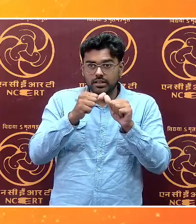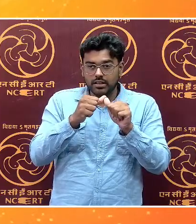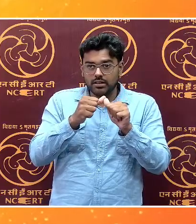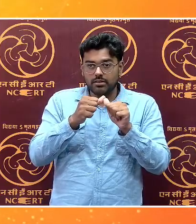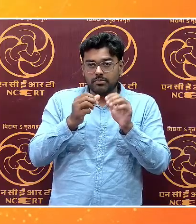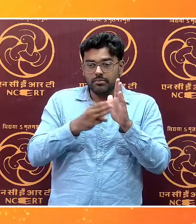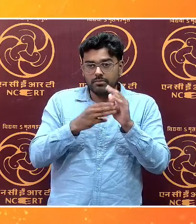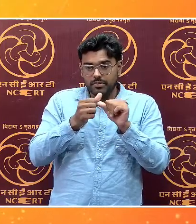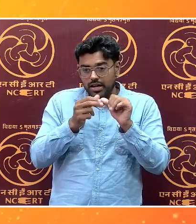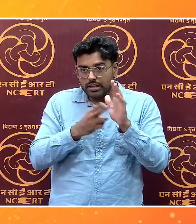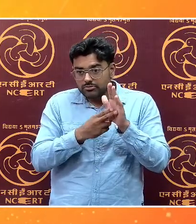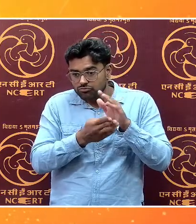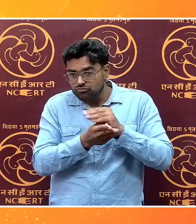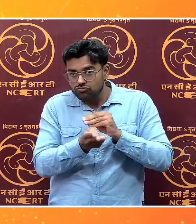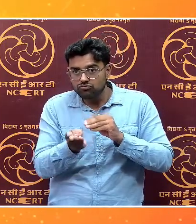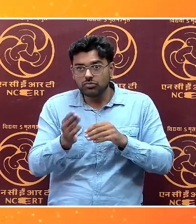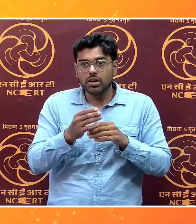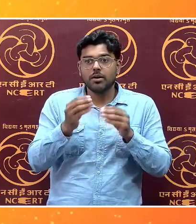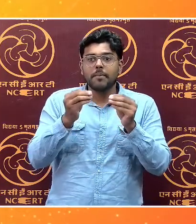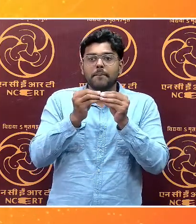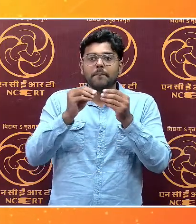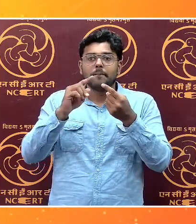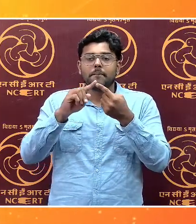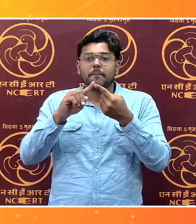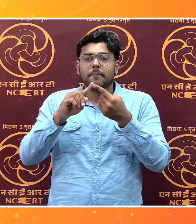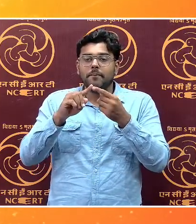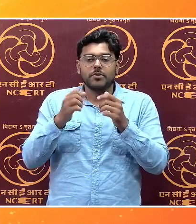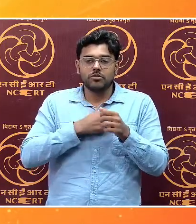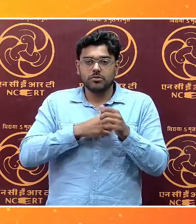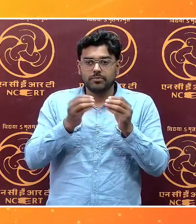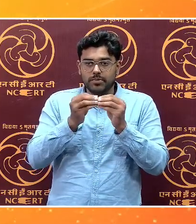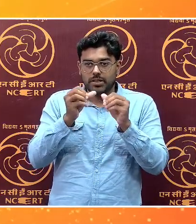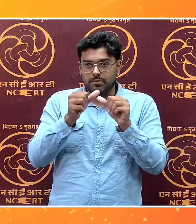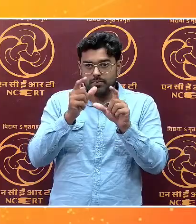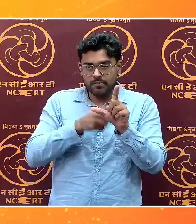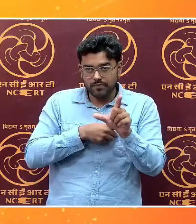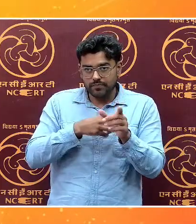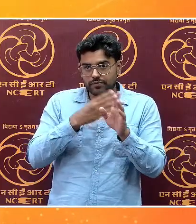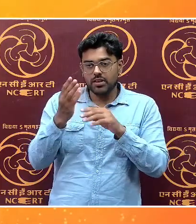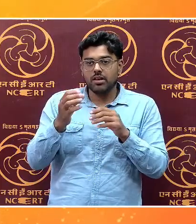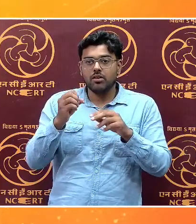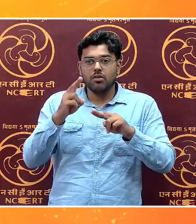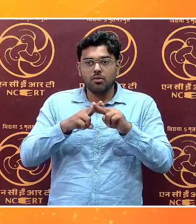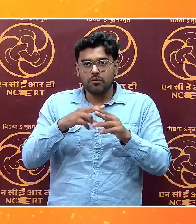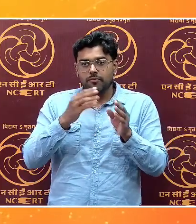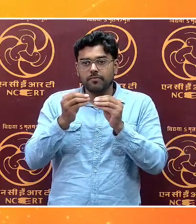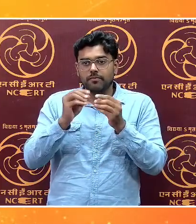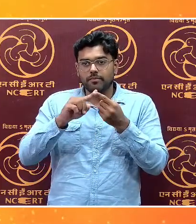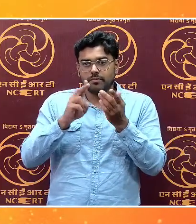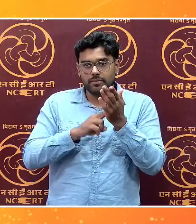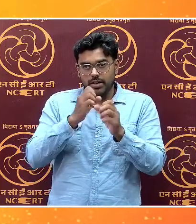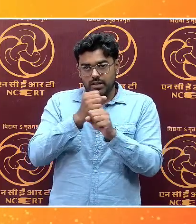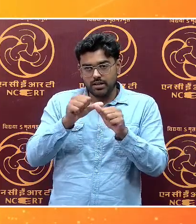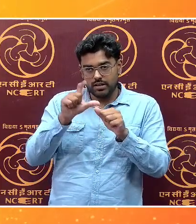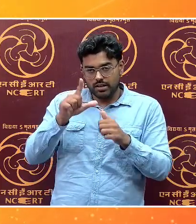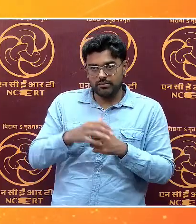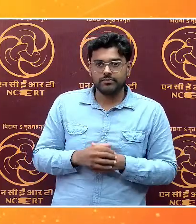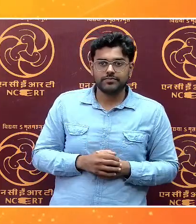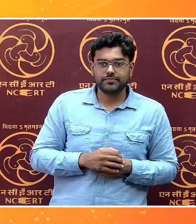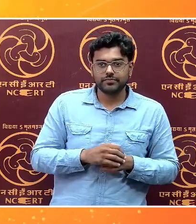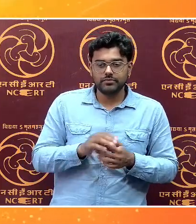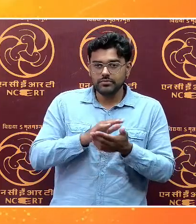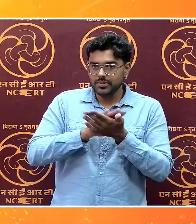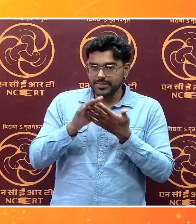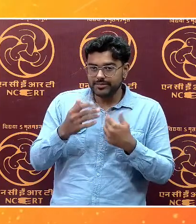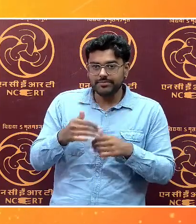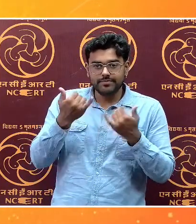this introductory part, now I request Anil to ask another question. Yeah. So another question that I have